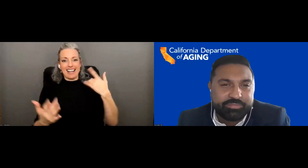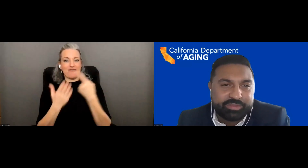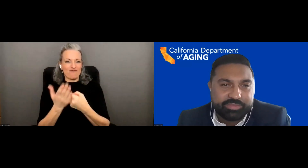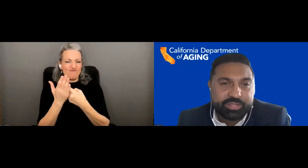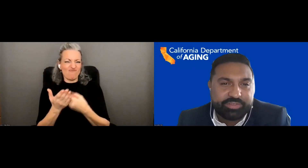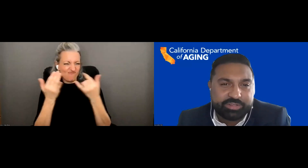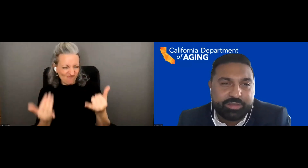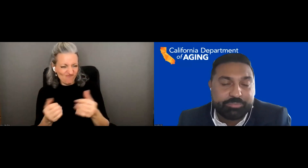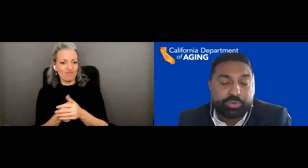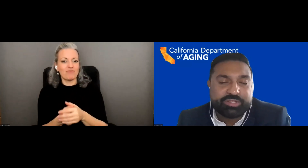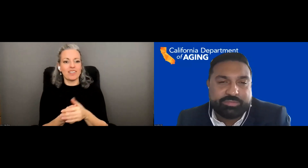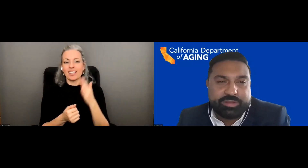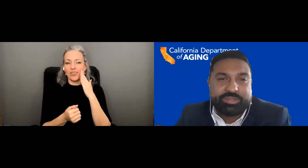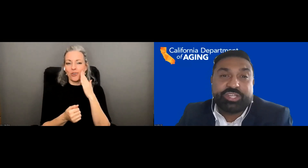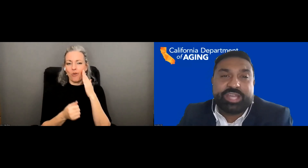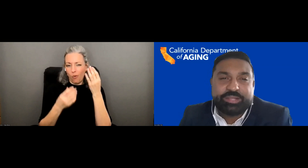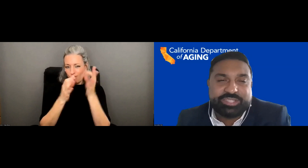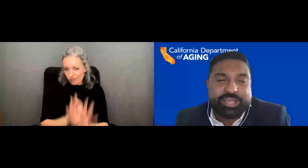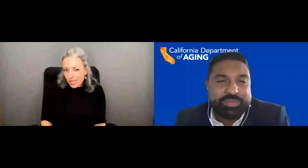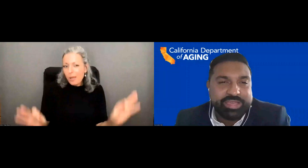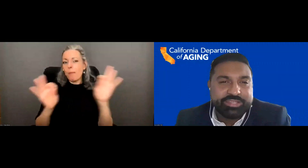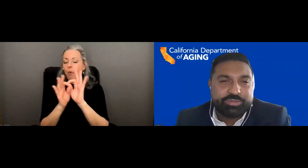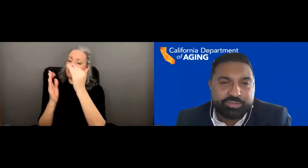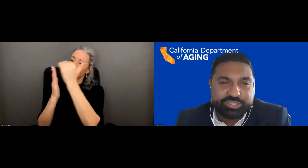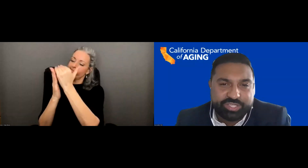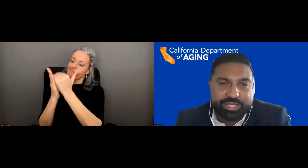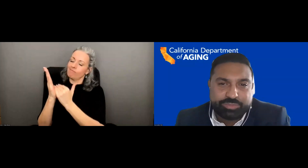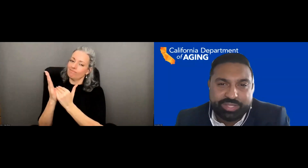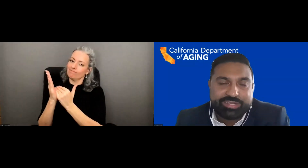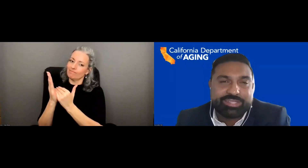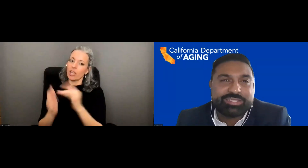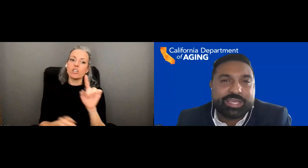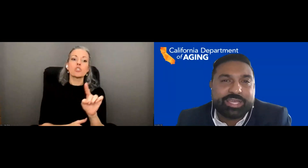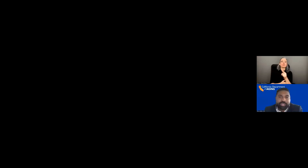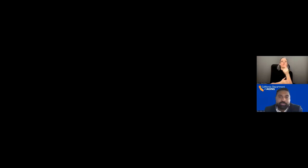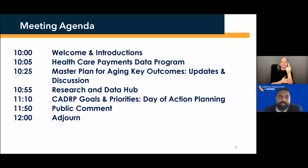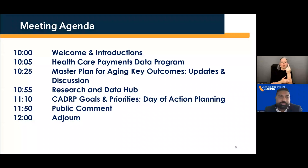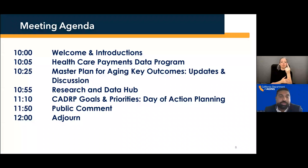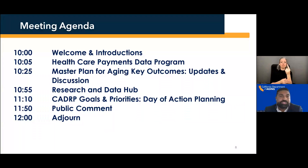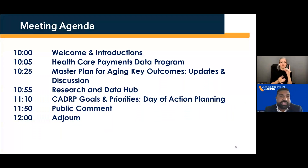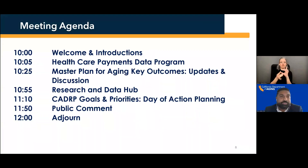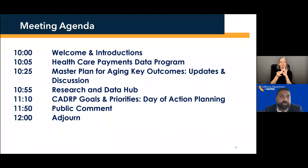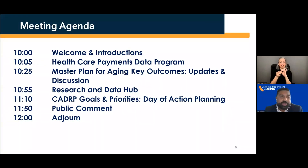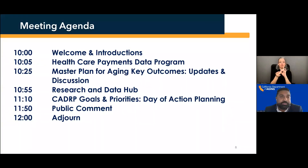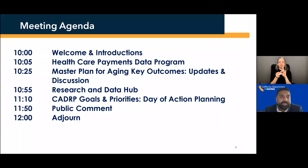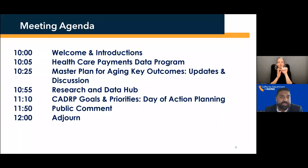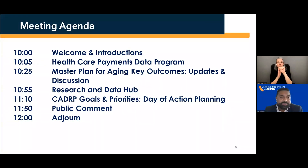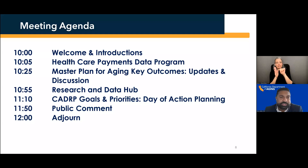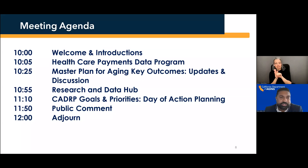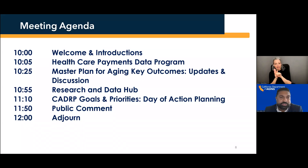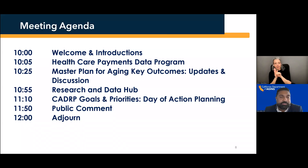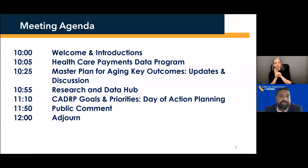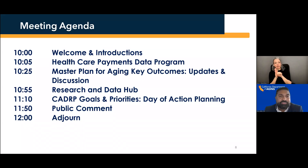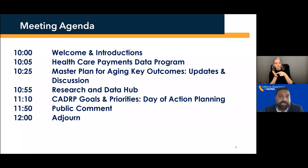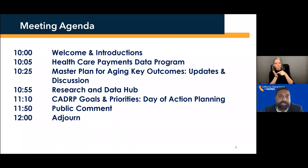of important agenda items today. So the first agenda item is related to the state's healthcare payments data program. So